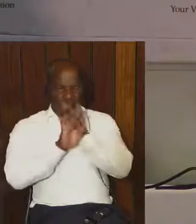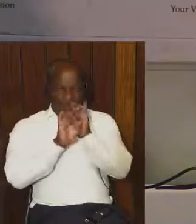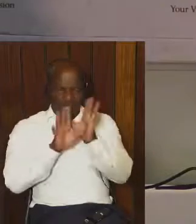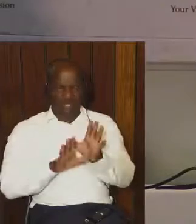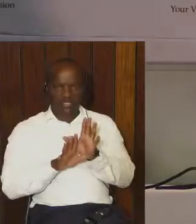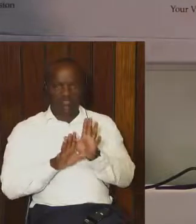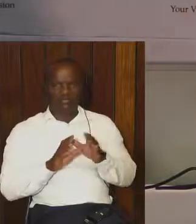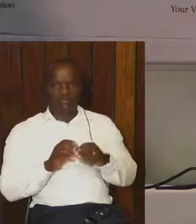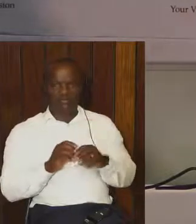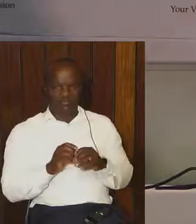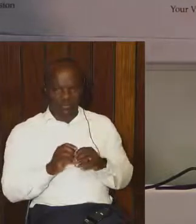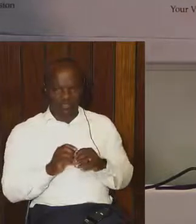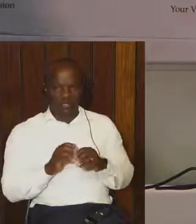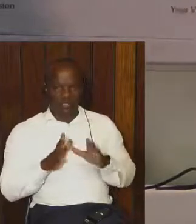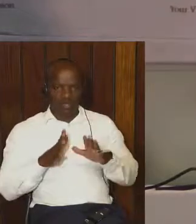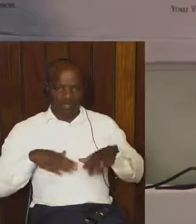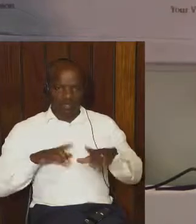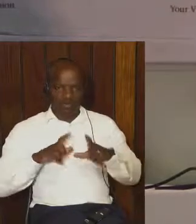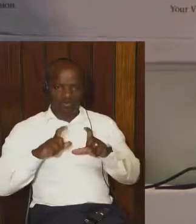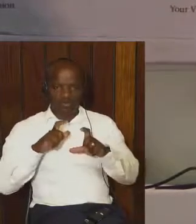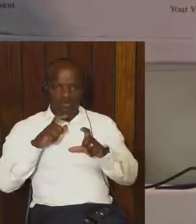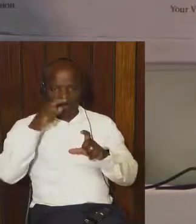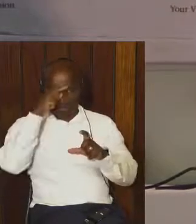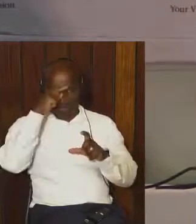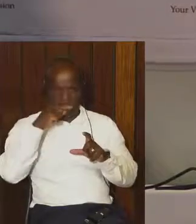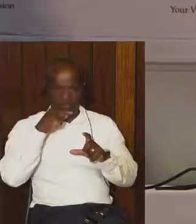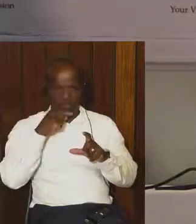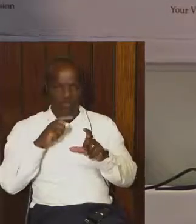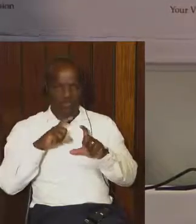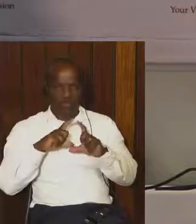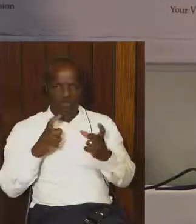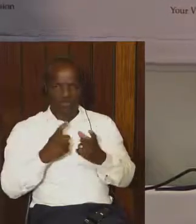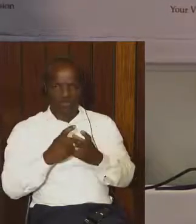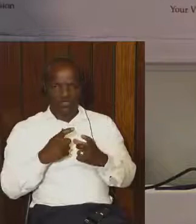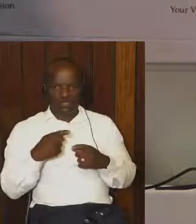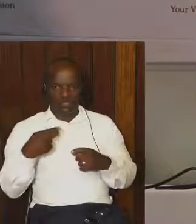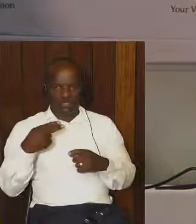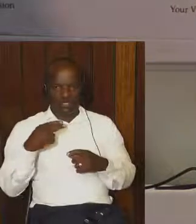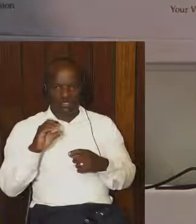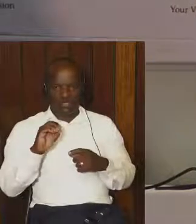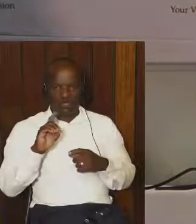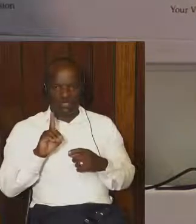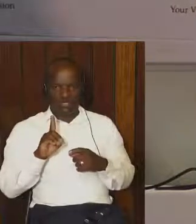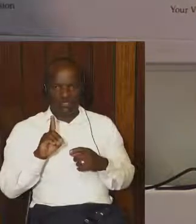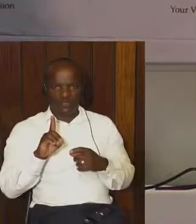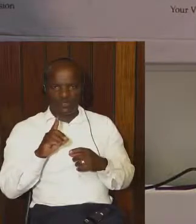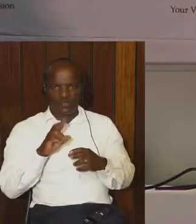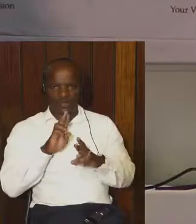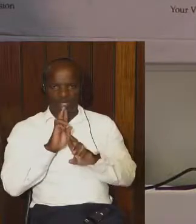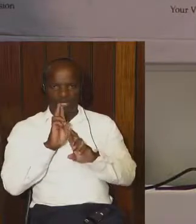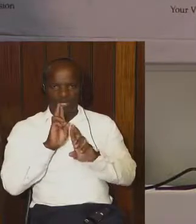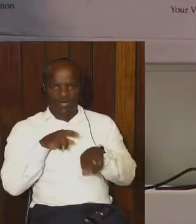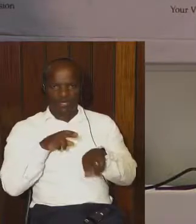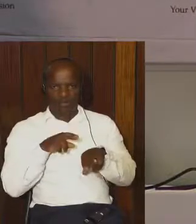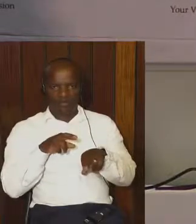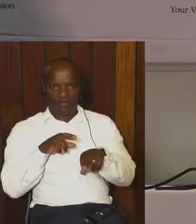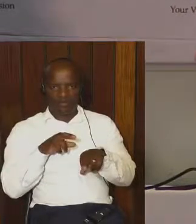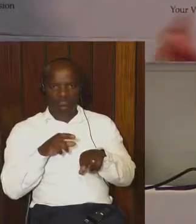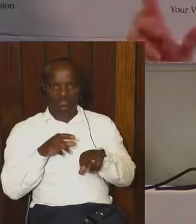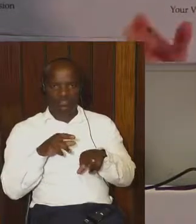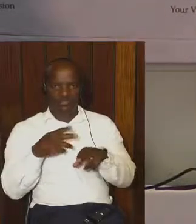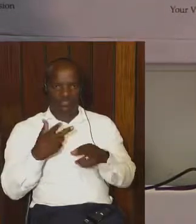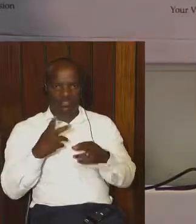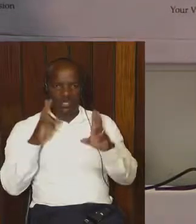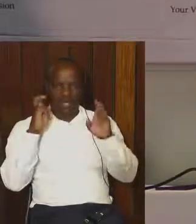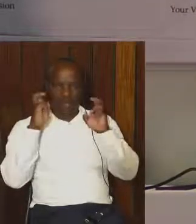clear on behalf of the portfolio committee. HOD, can I just check with you? The report on the appointment of new subsidized bus contracts, how